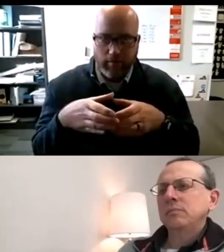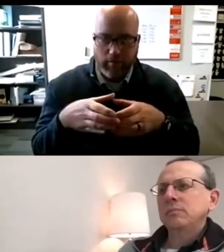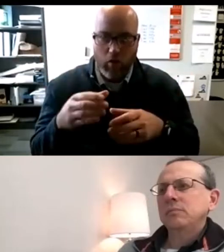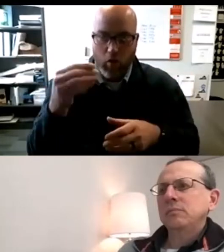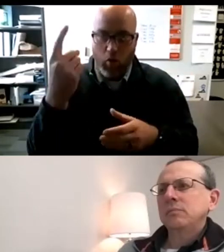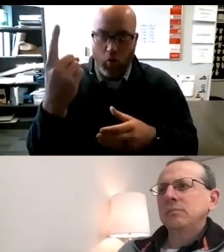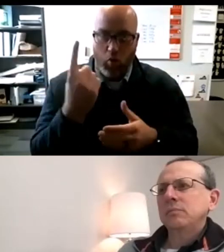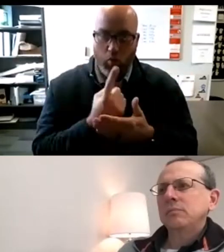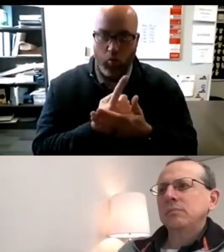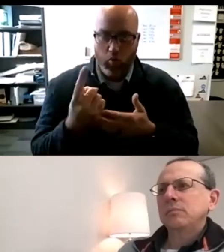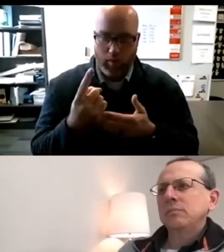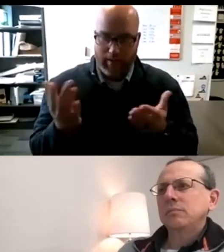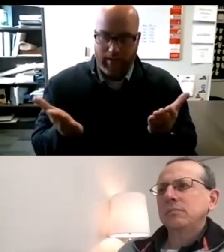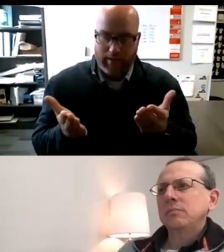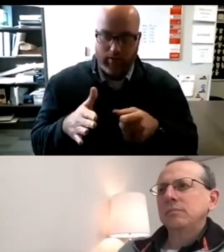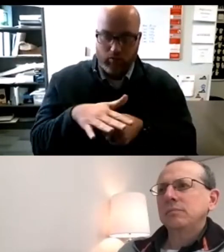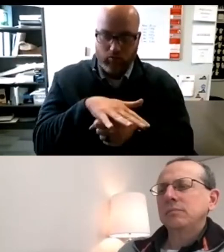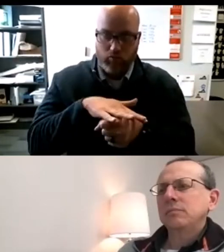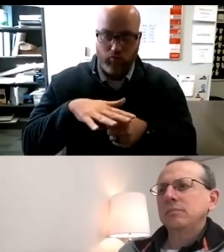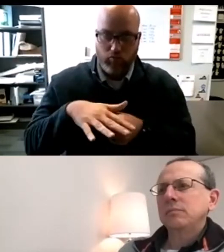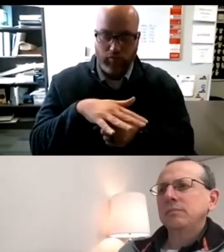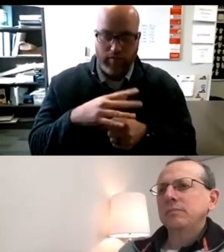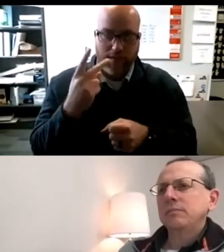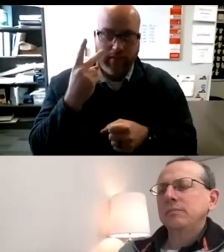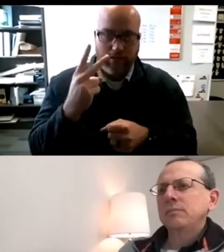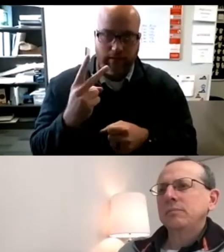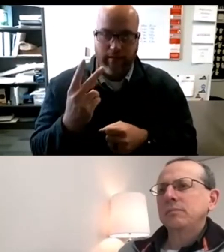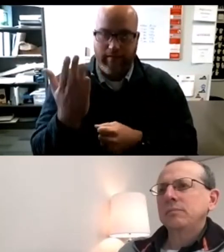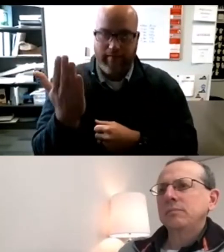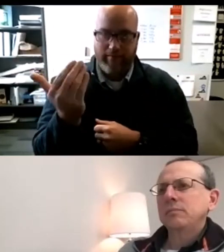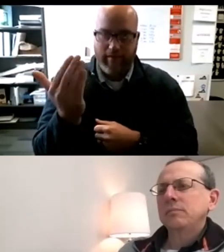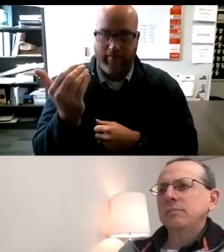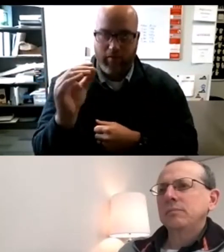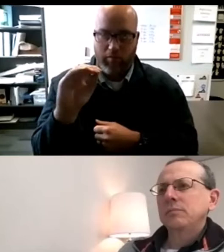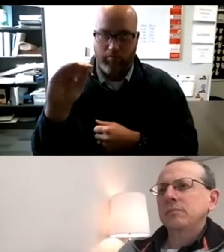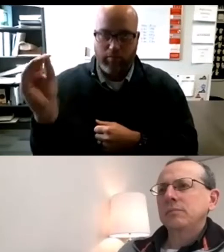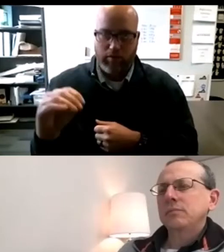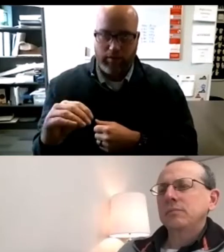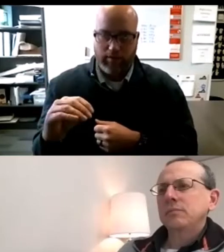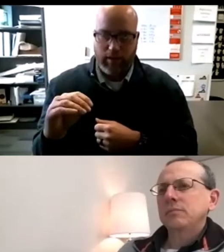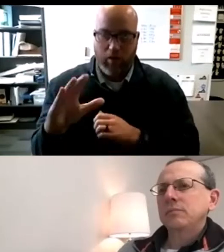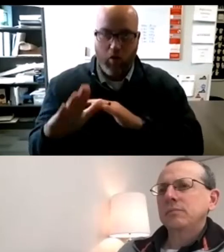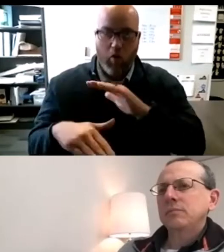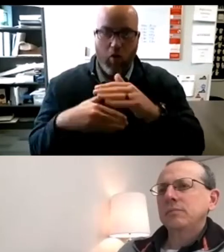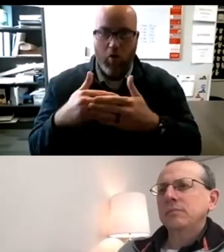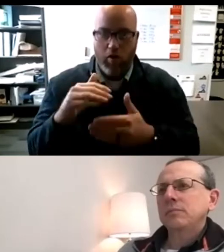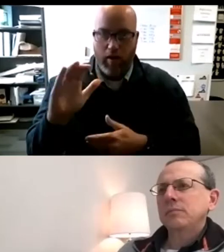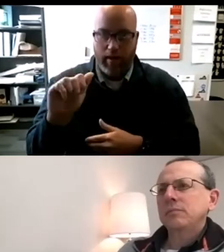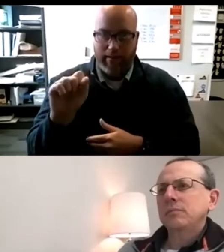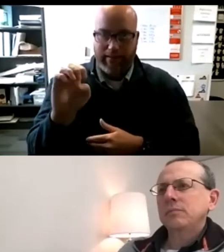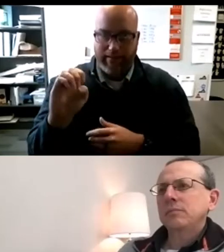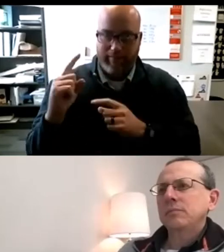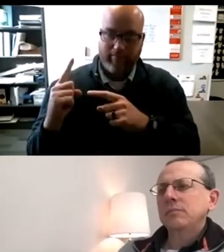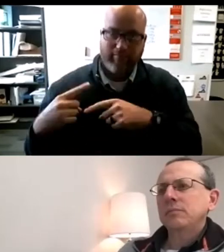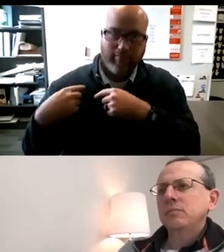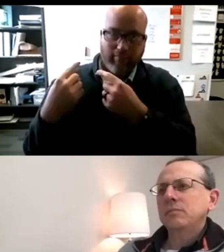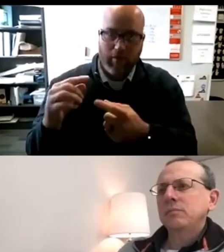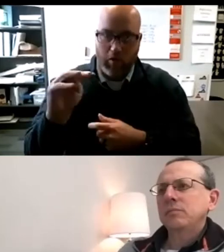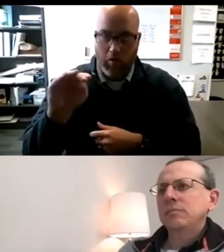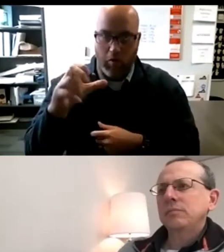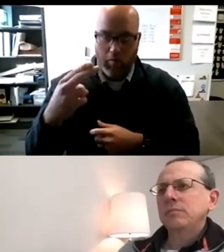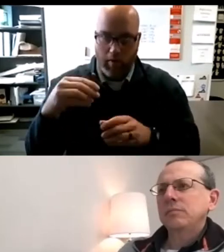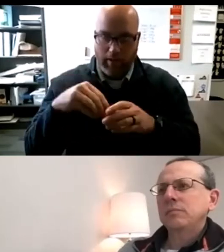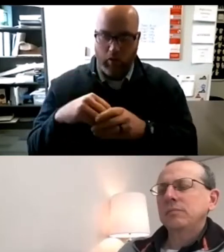our region saw the equivalent of 15% of all our cases since March in